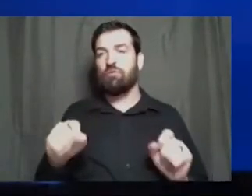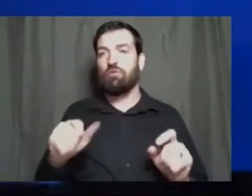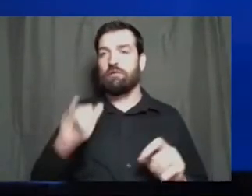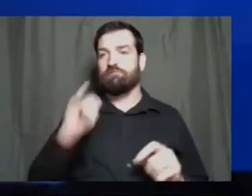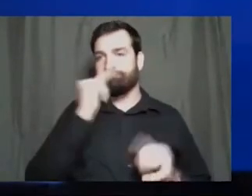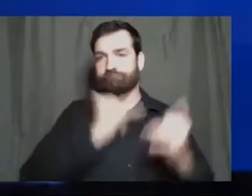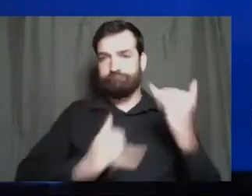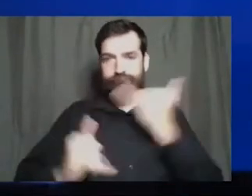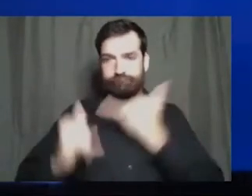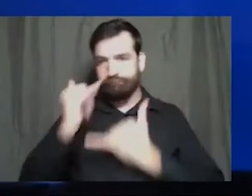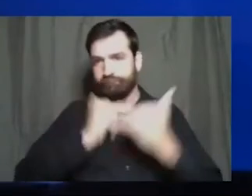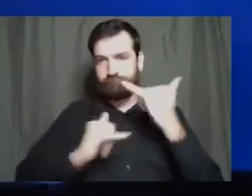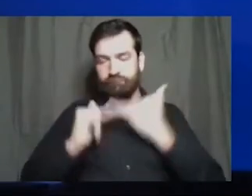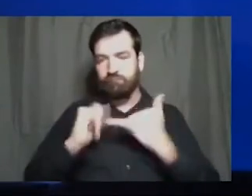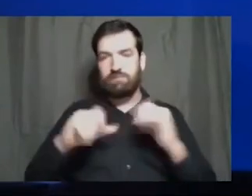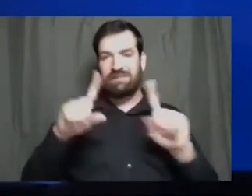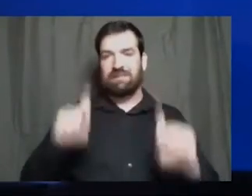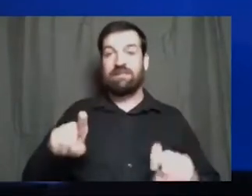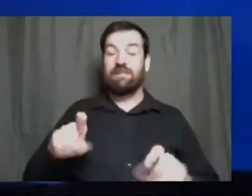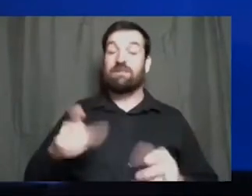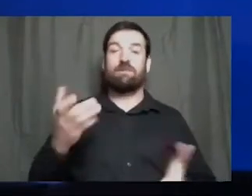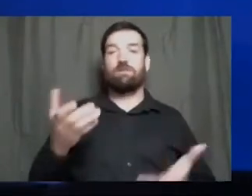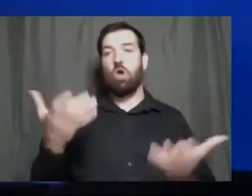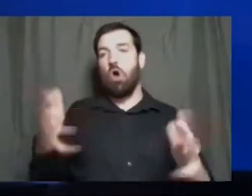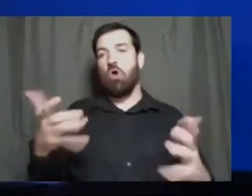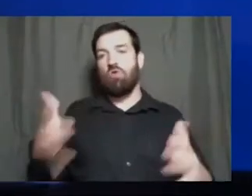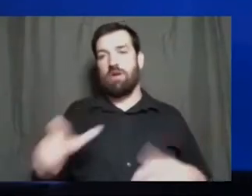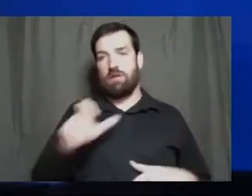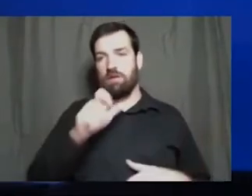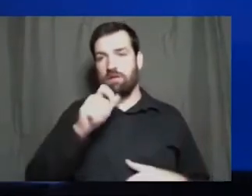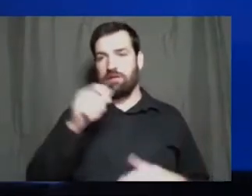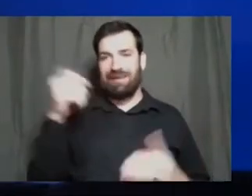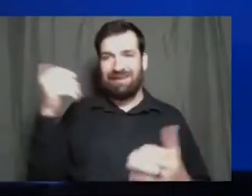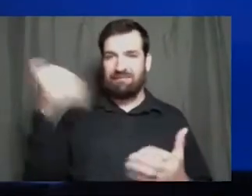already be quite as good as a nasal swab. So if you really need to know, if you're